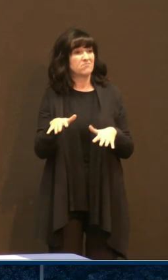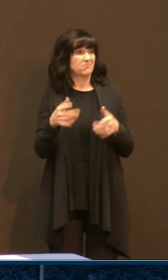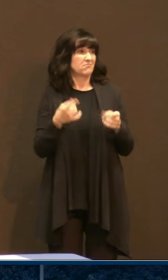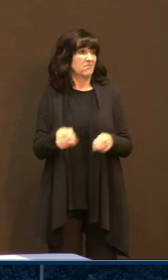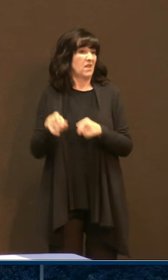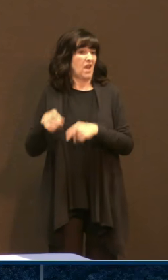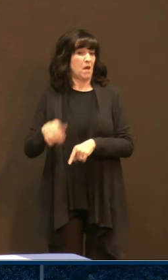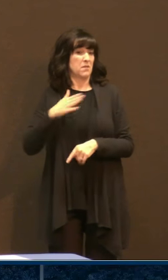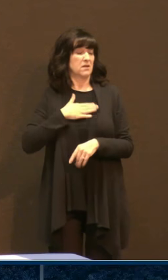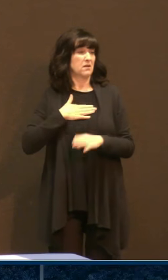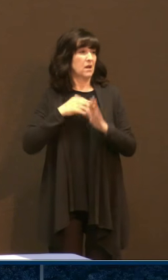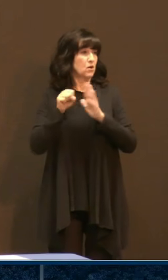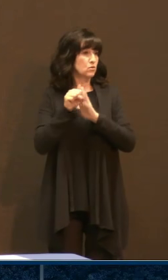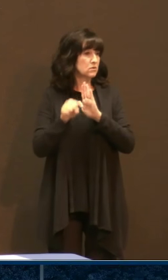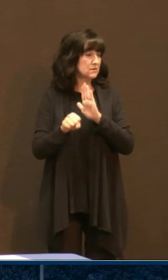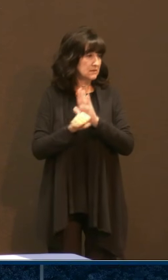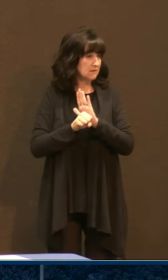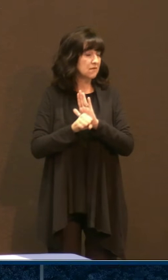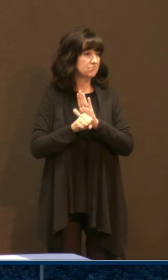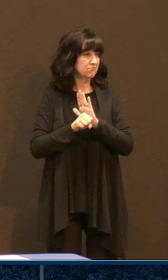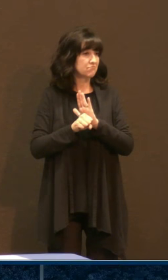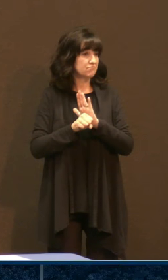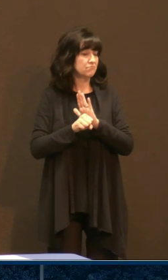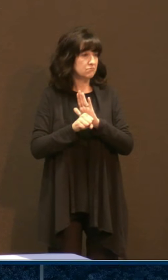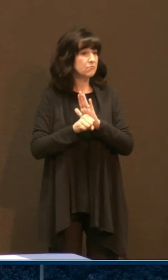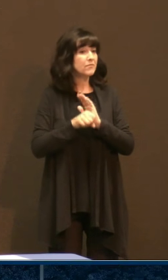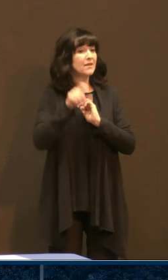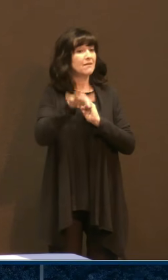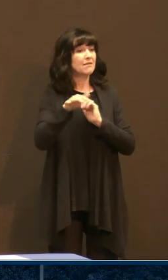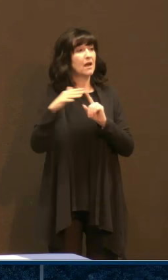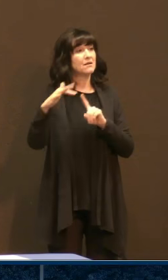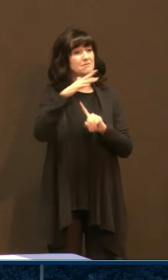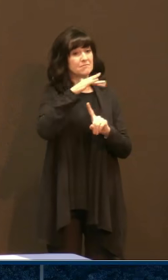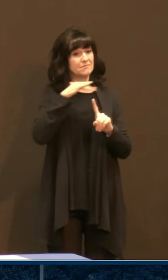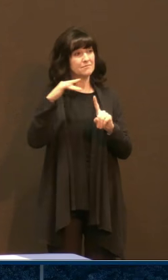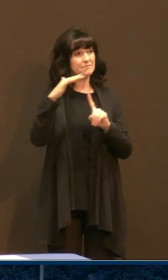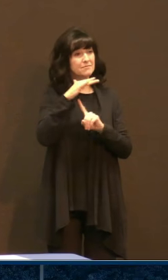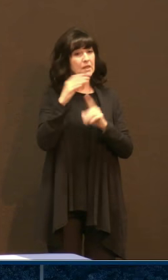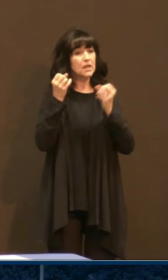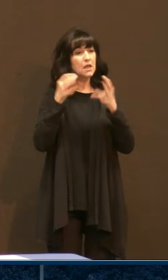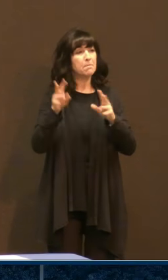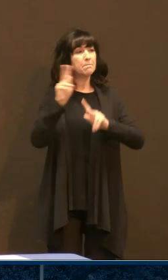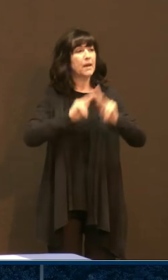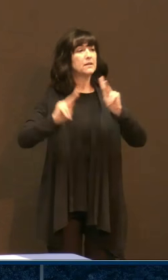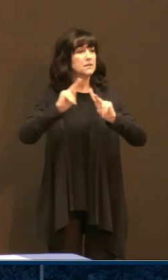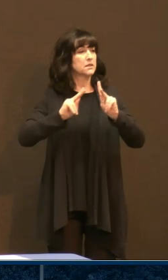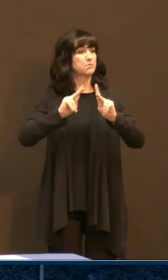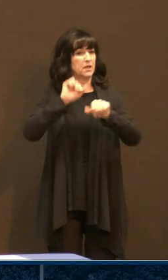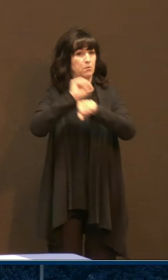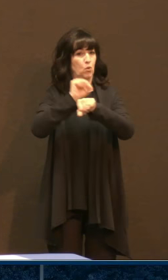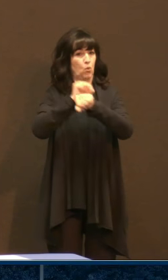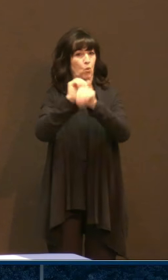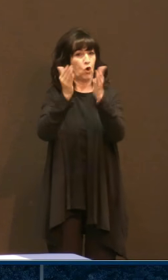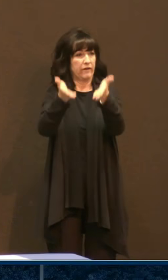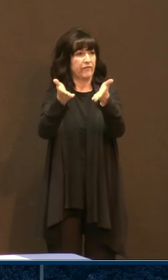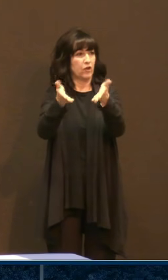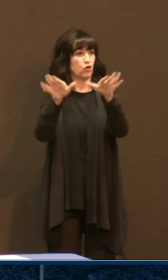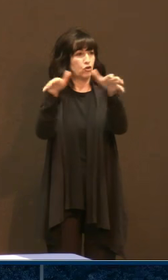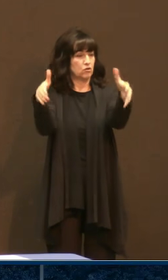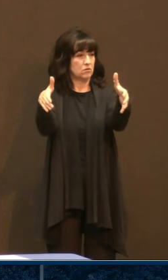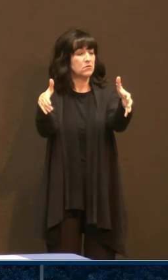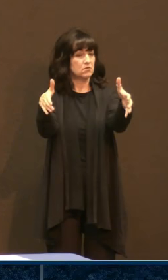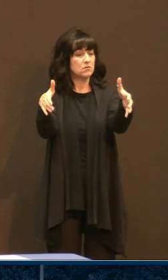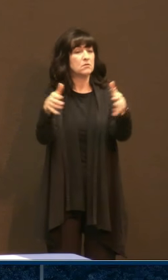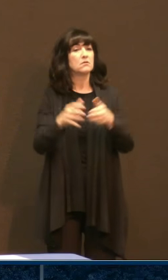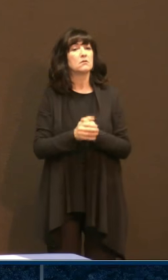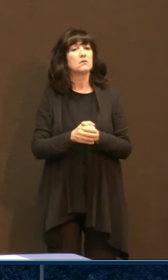in the settings where there are large numbers of people working. And so we're working with CDC